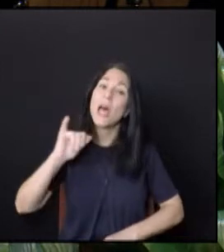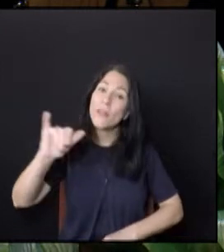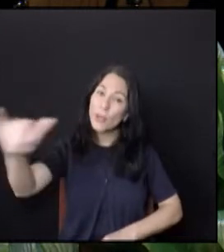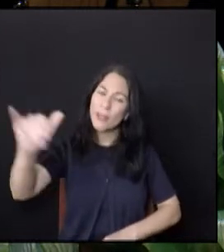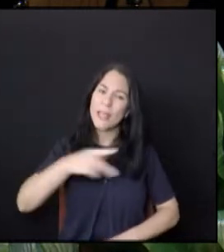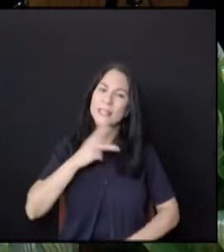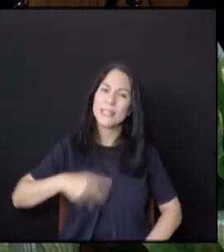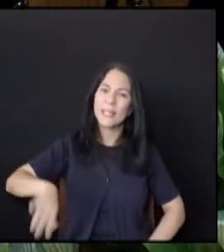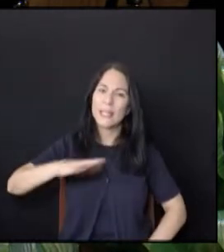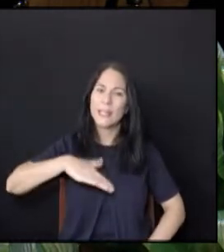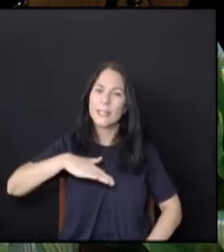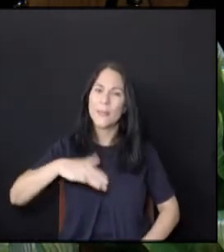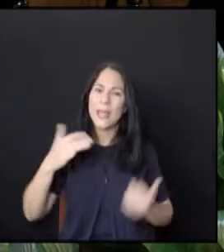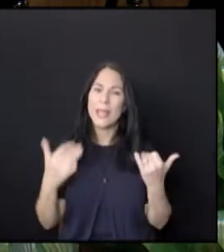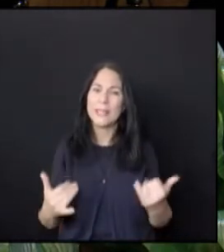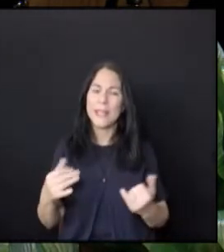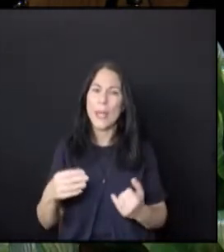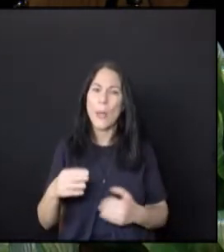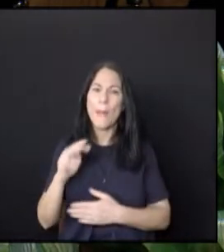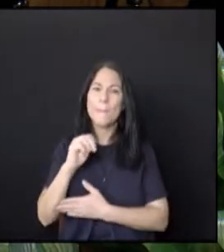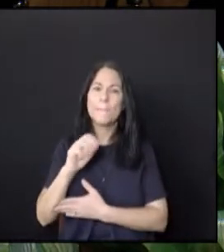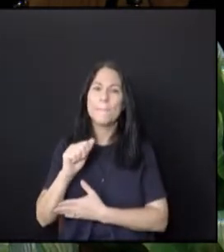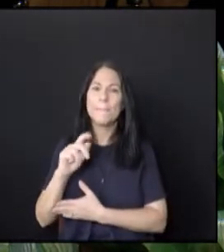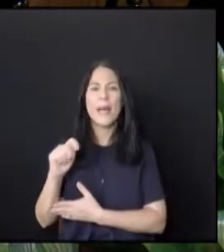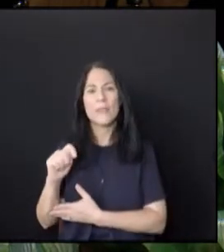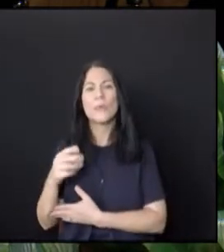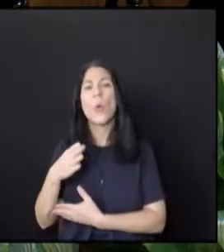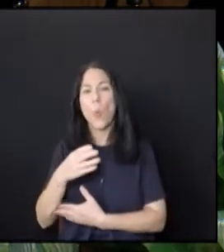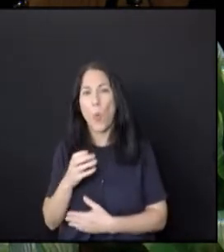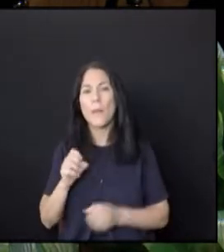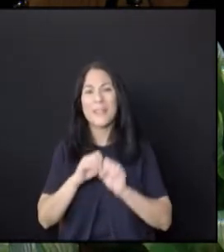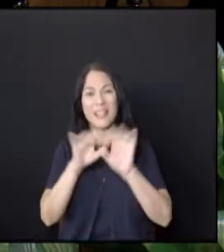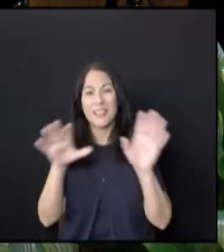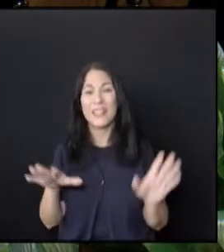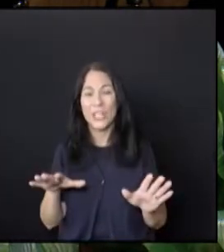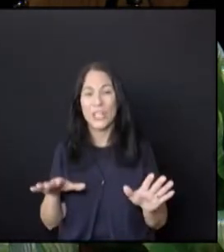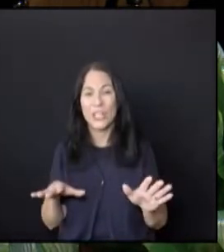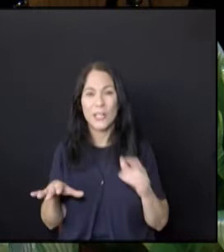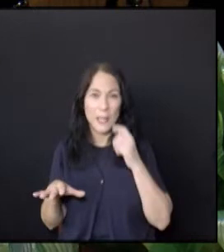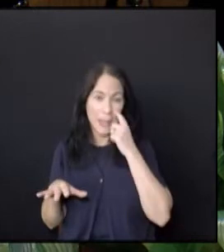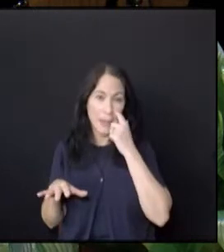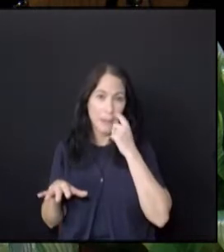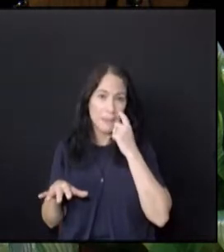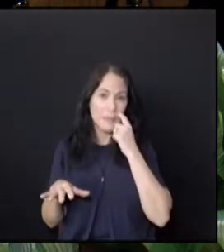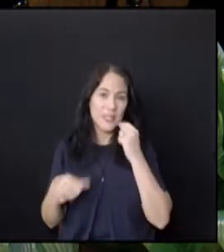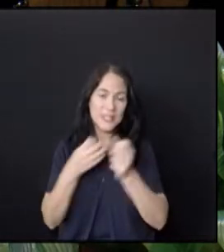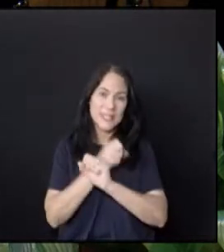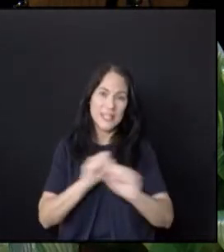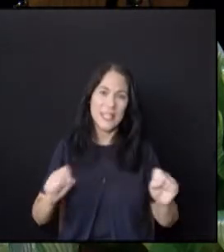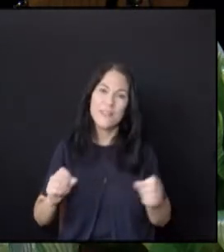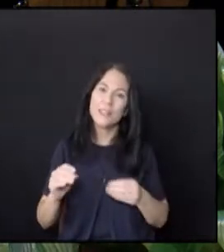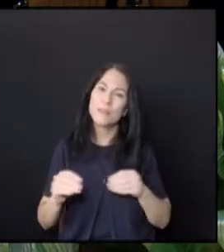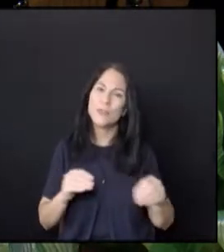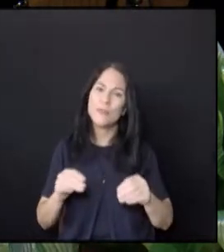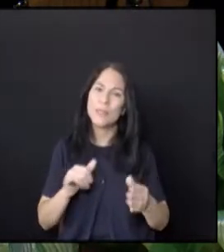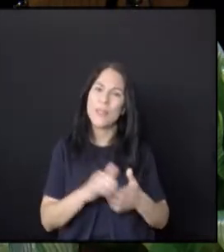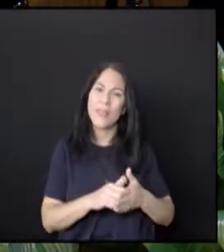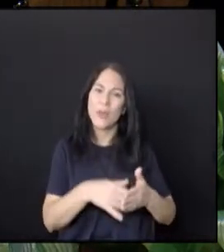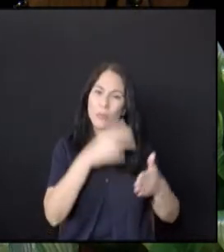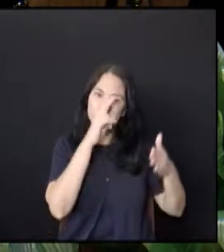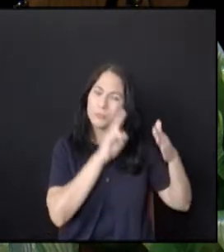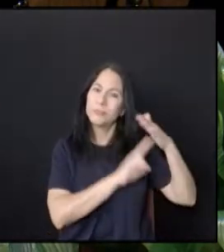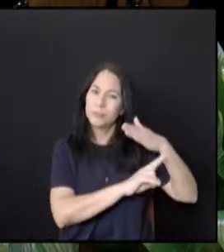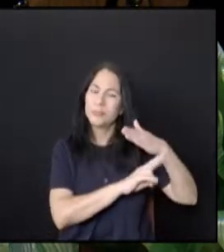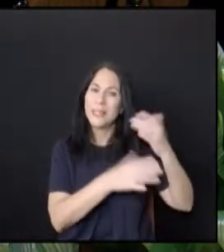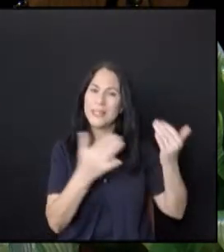now Matthew wants to be crystal clear. It is this very saving movement of God, which Zechariah predicted, that is